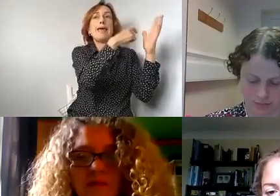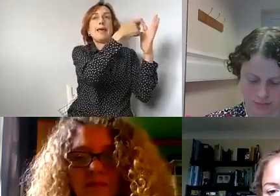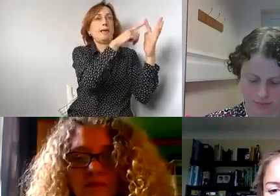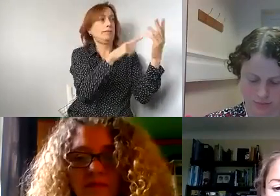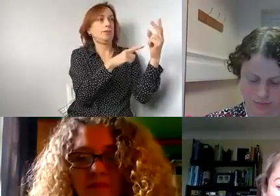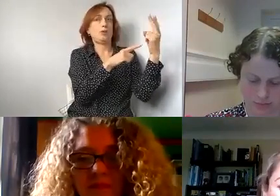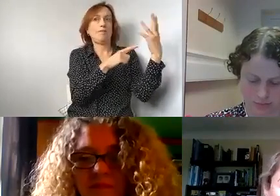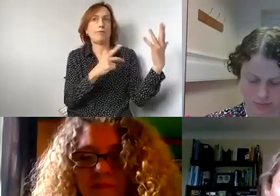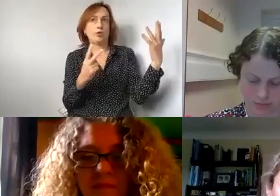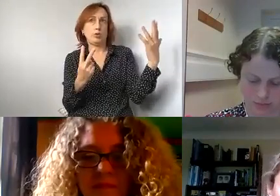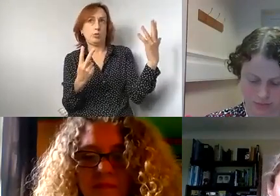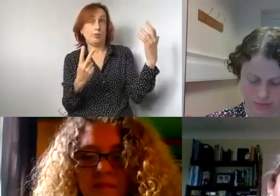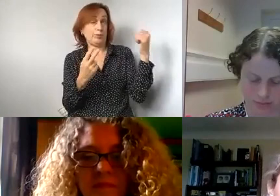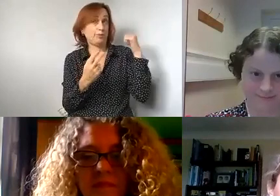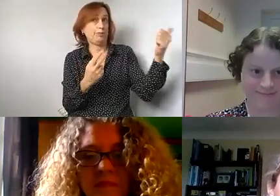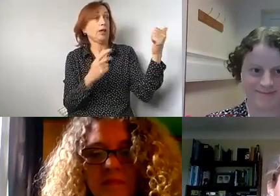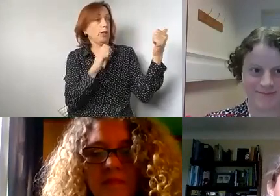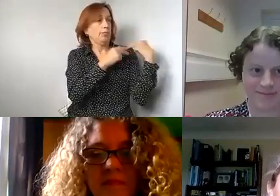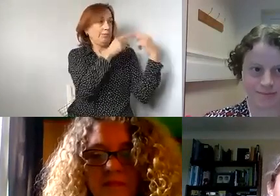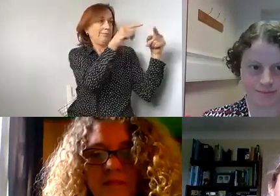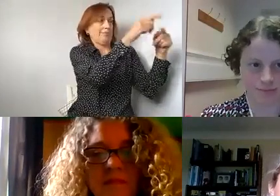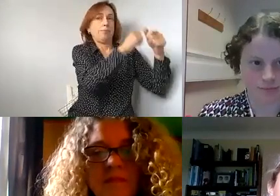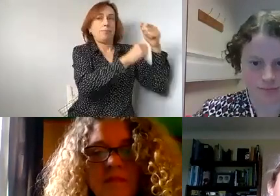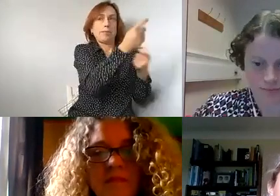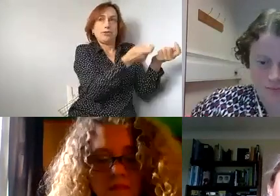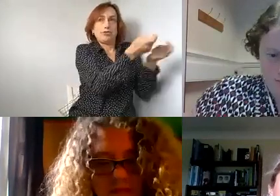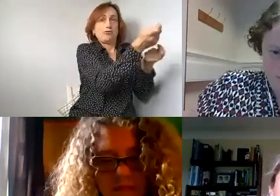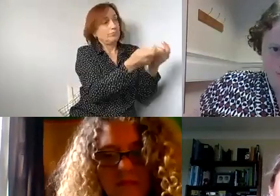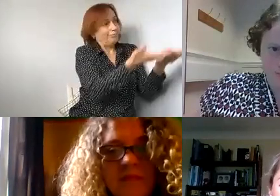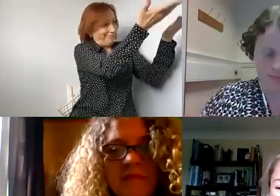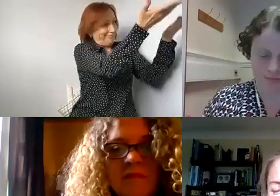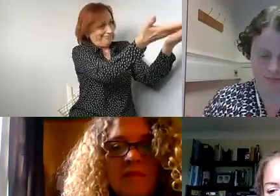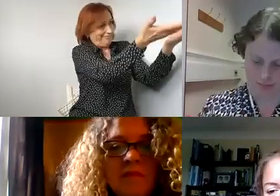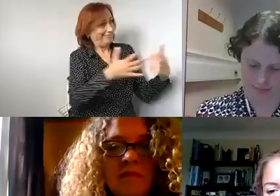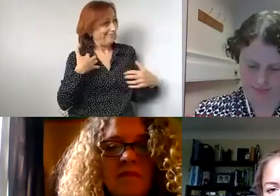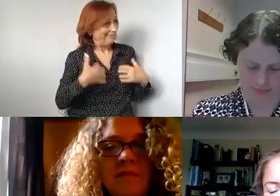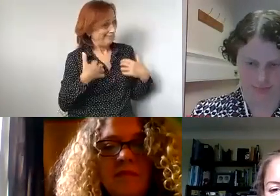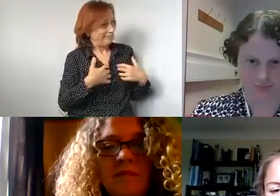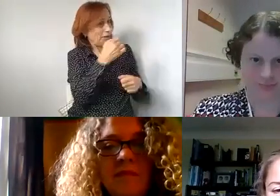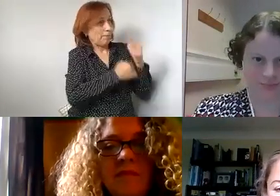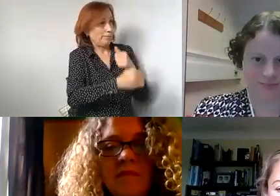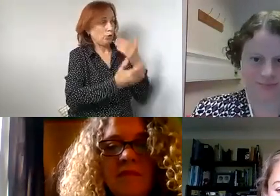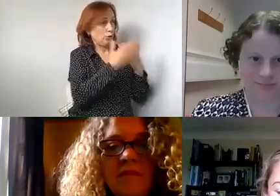elected, and we look forward to serving as secretariat to the new chair and officers. Thank you.